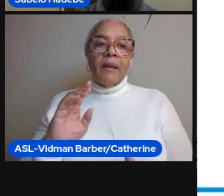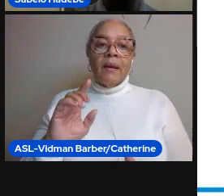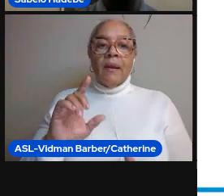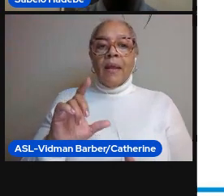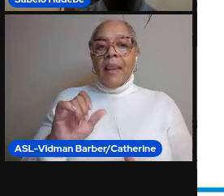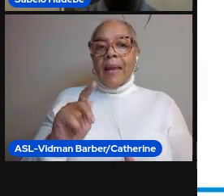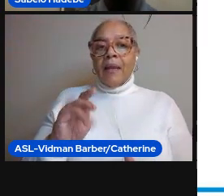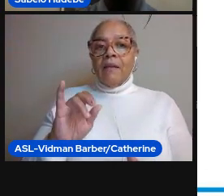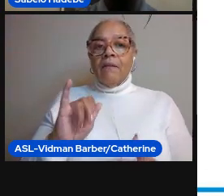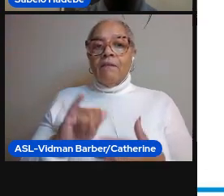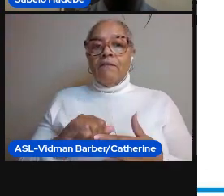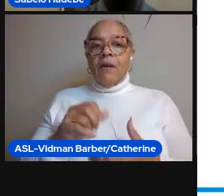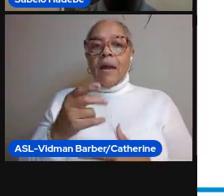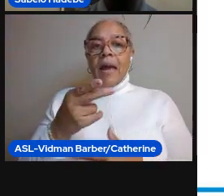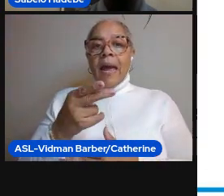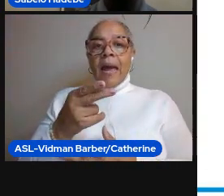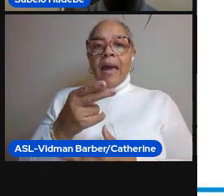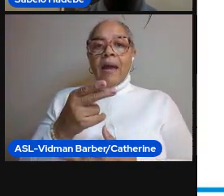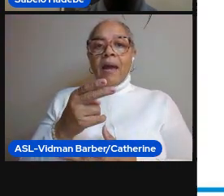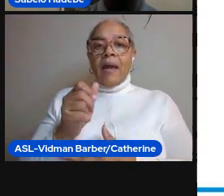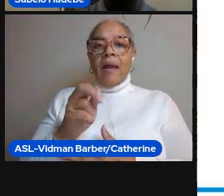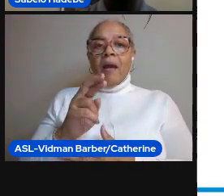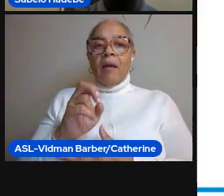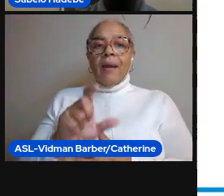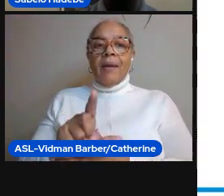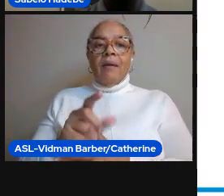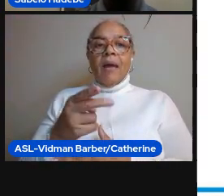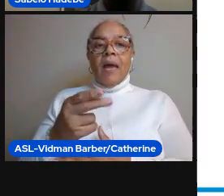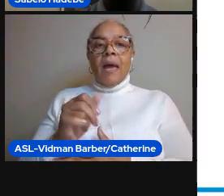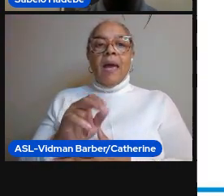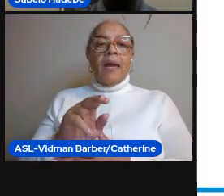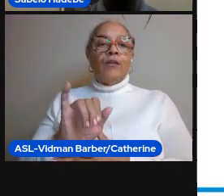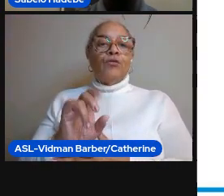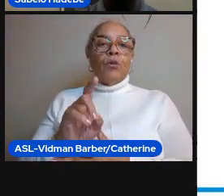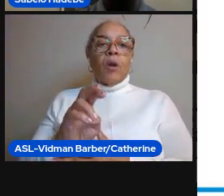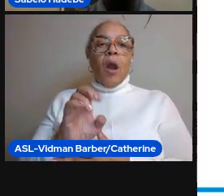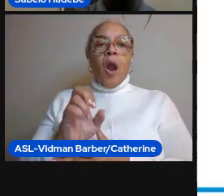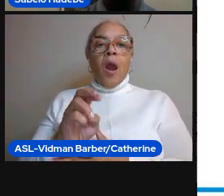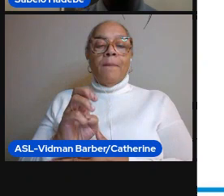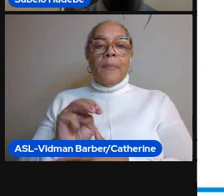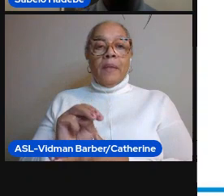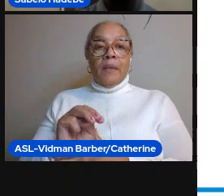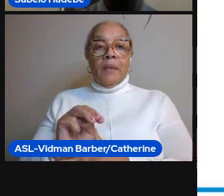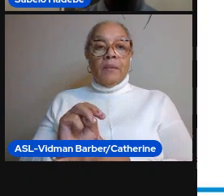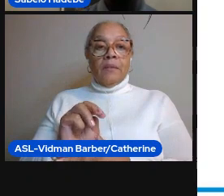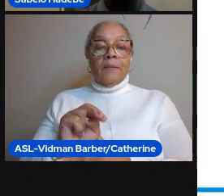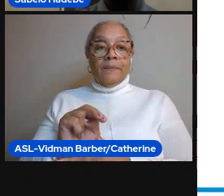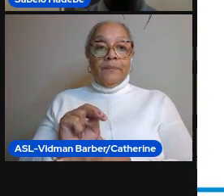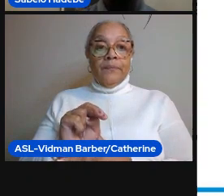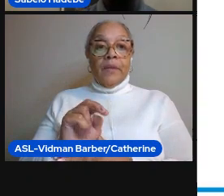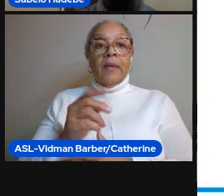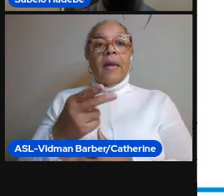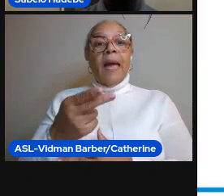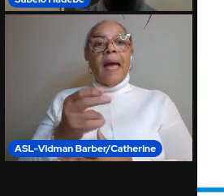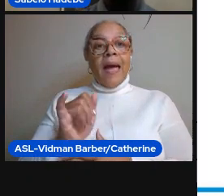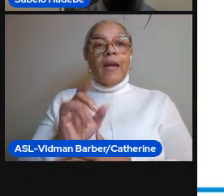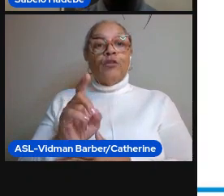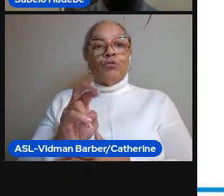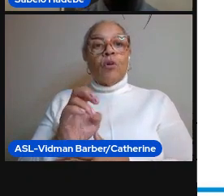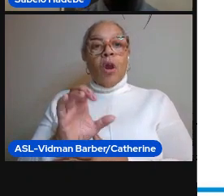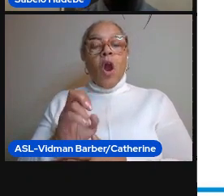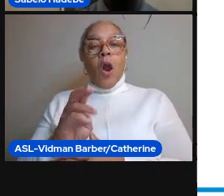hydrocarbon, which senses these metabolites, and probably we think that this is the reason why you have